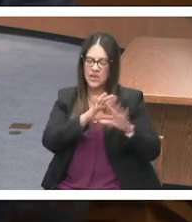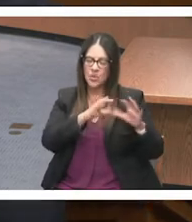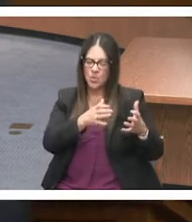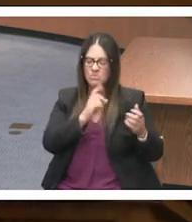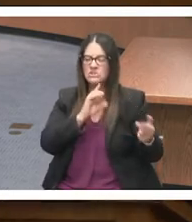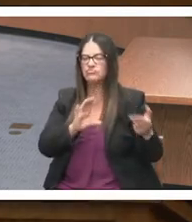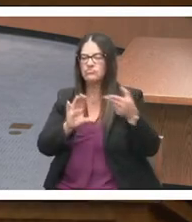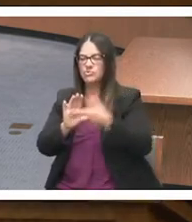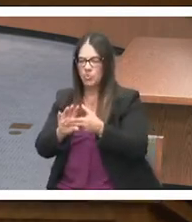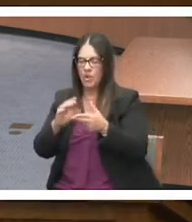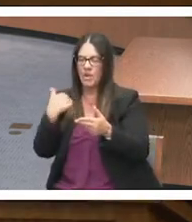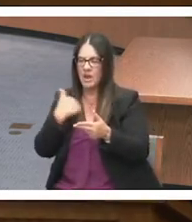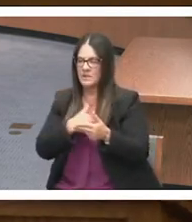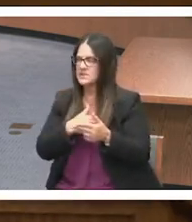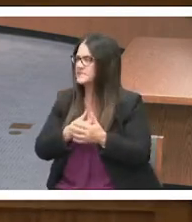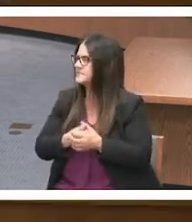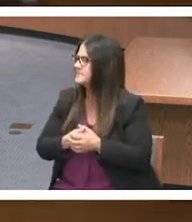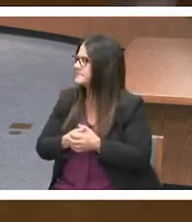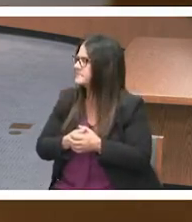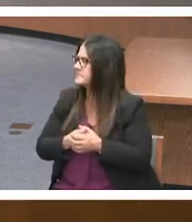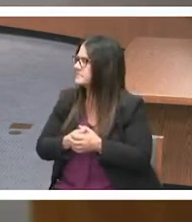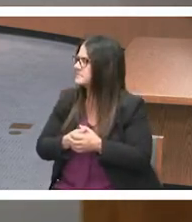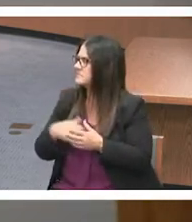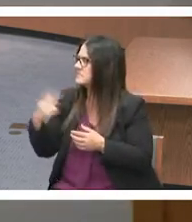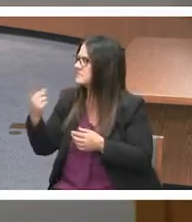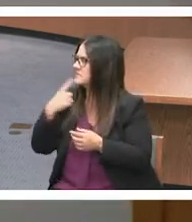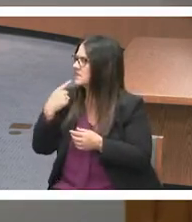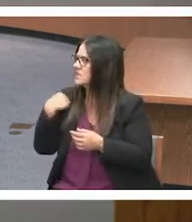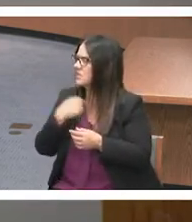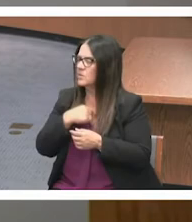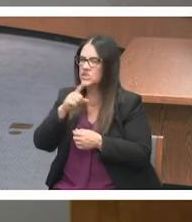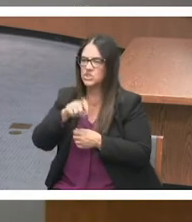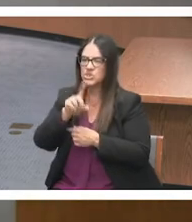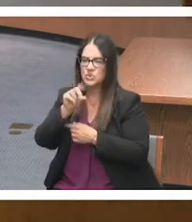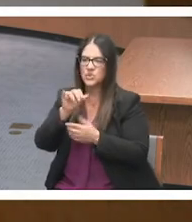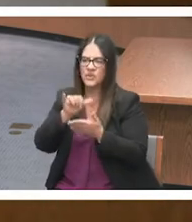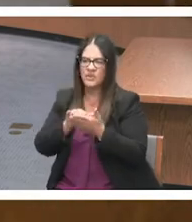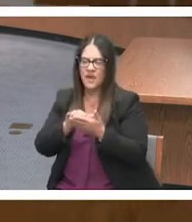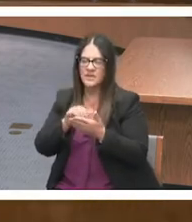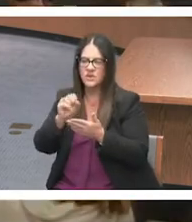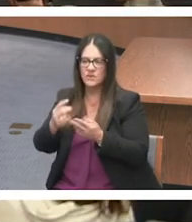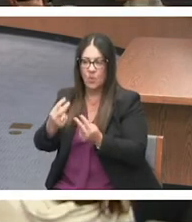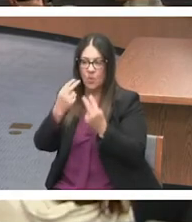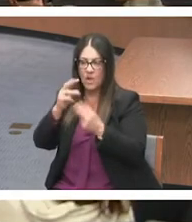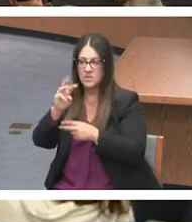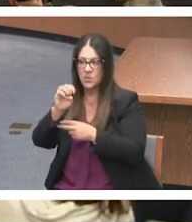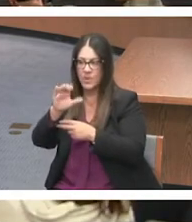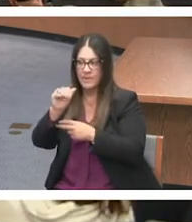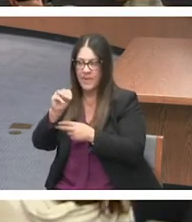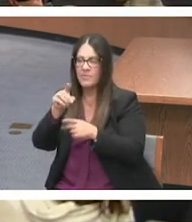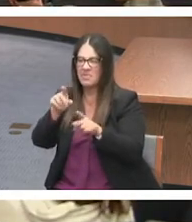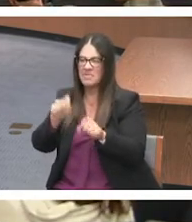Yeah. And we should do this by mic so that those watching by webcam can hear us.